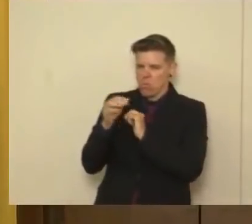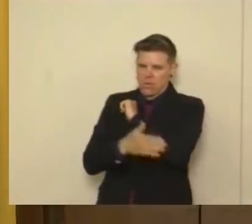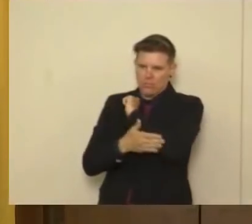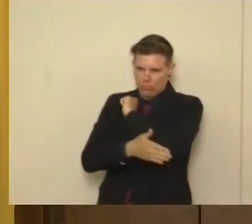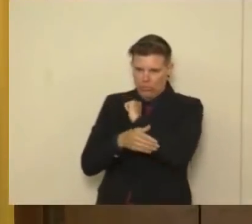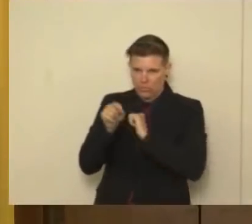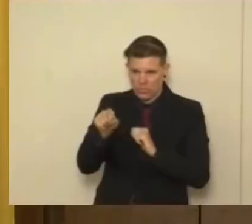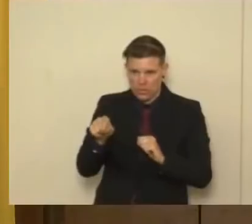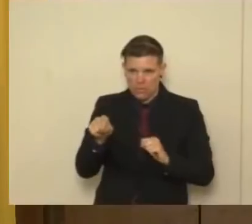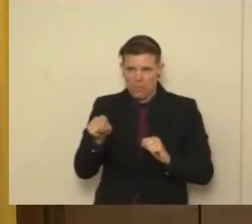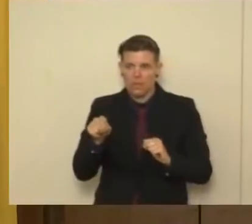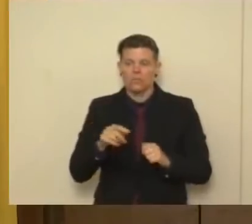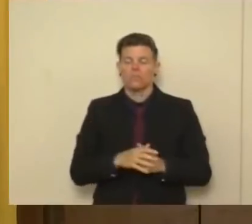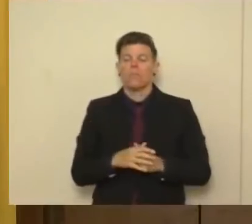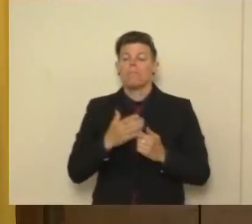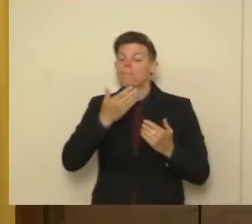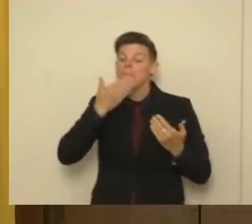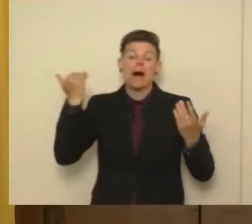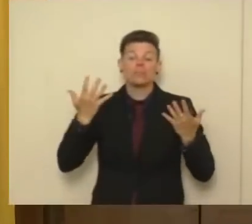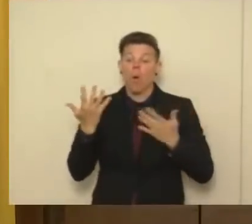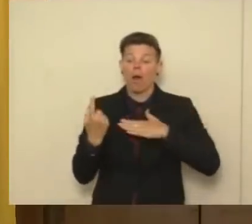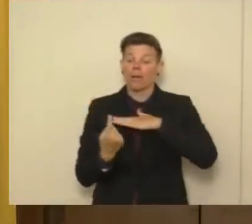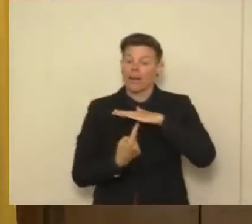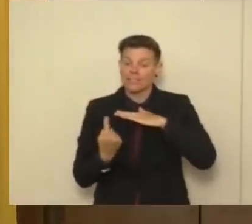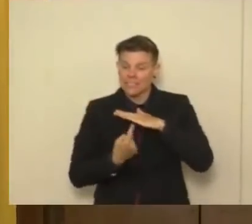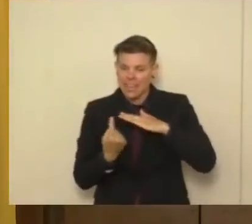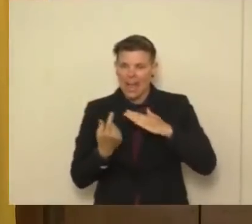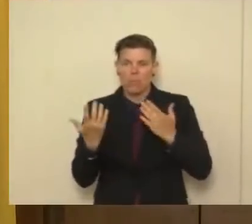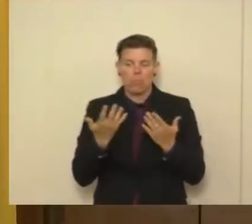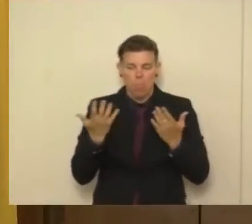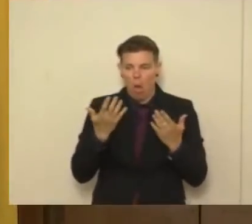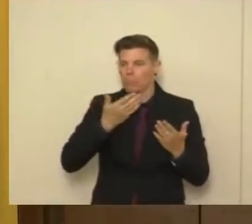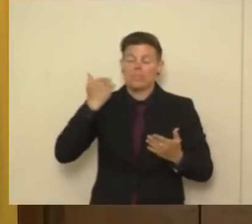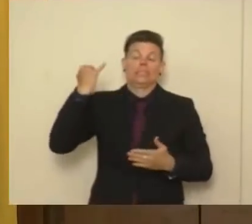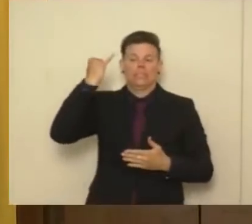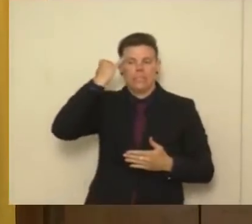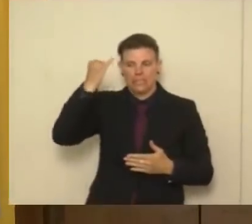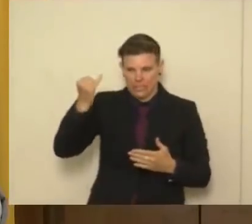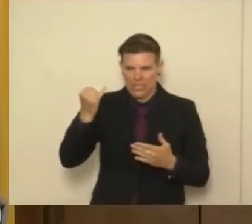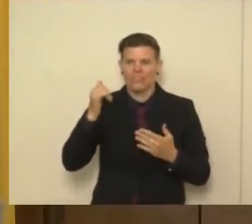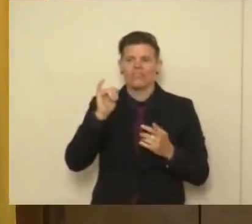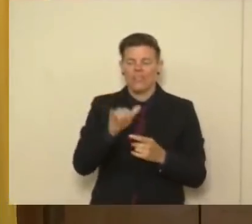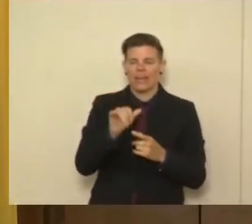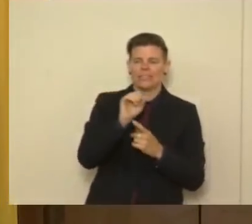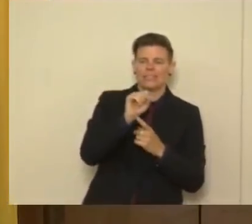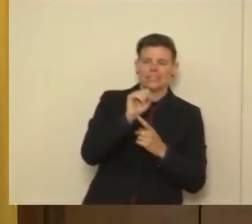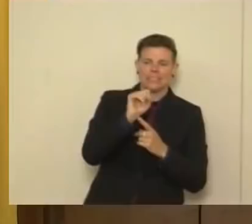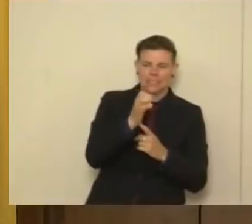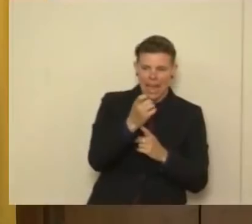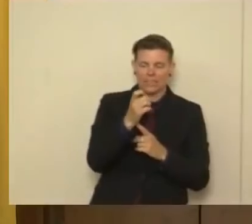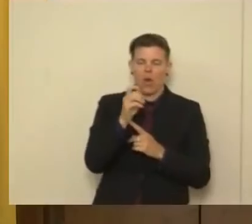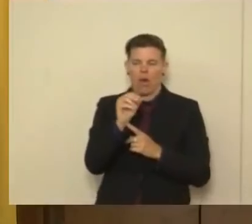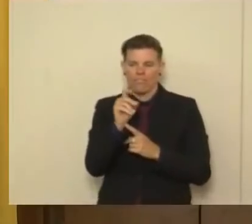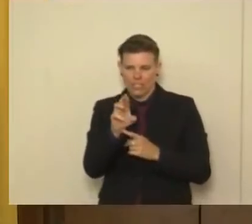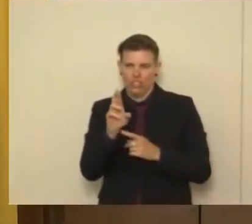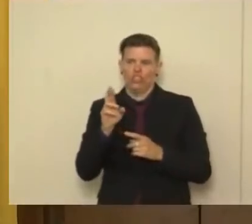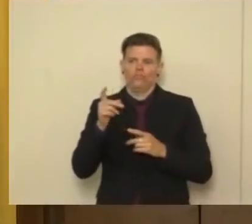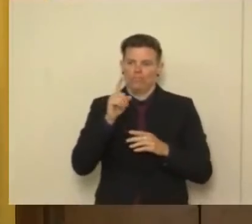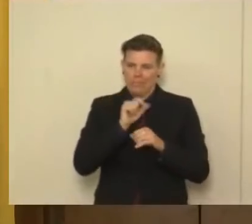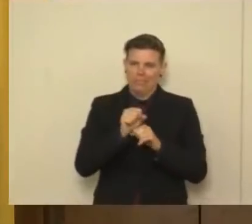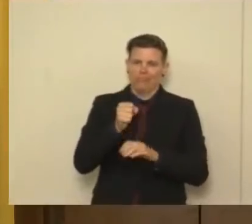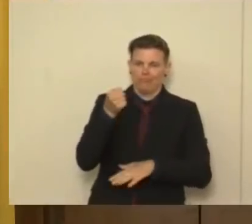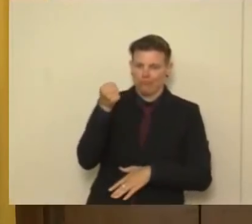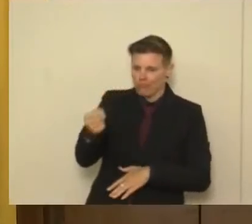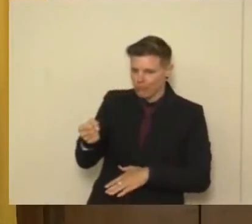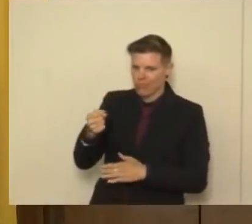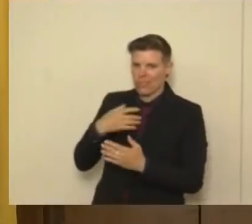are open to all of those, and as you know, that is where sex offenders are placed in our correction system in the